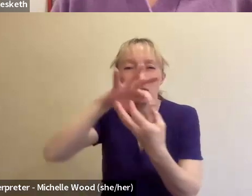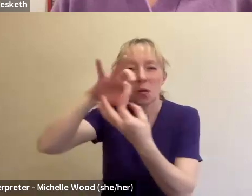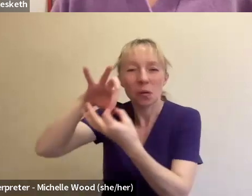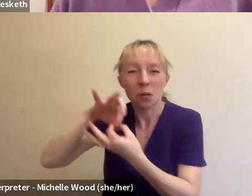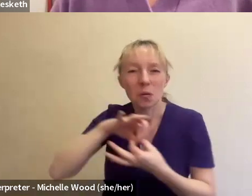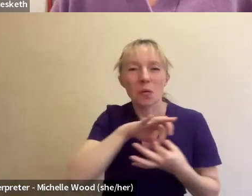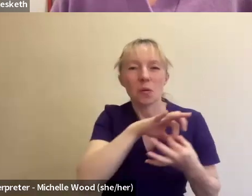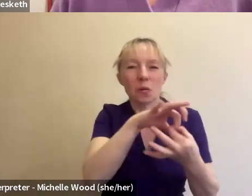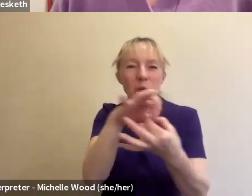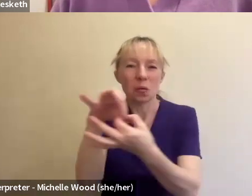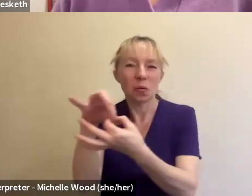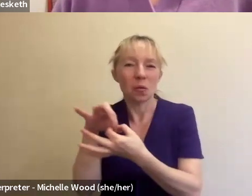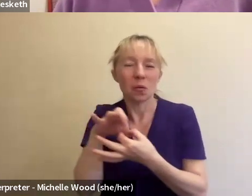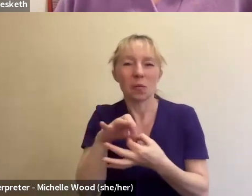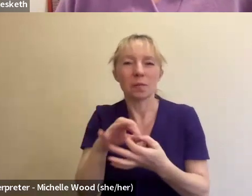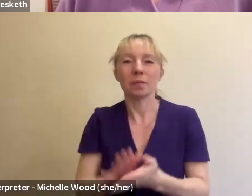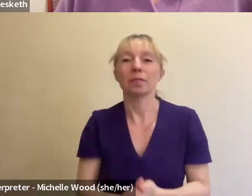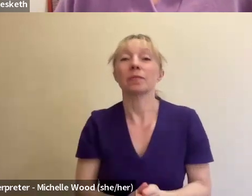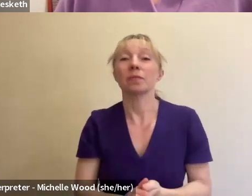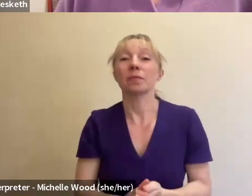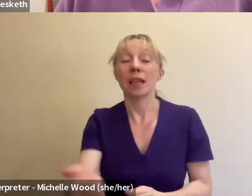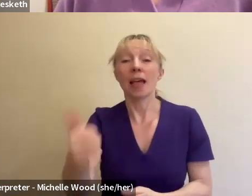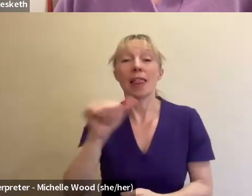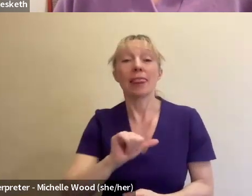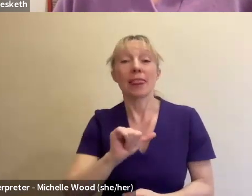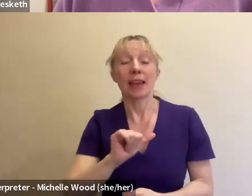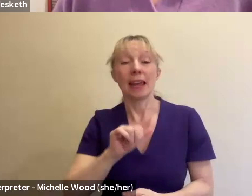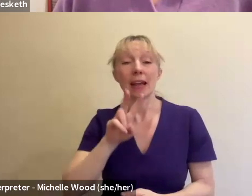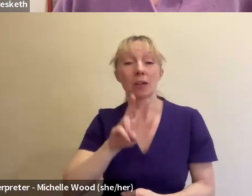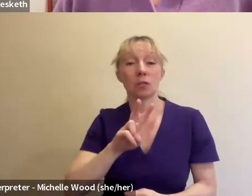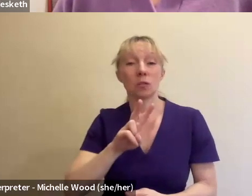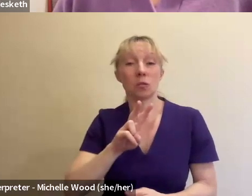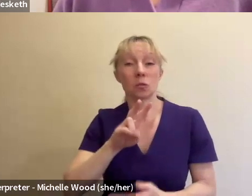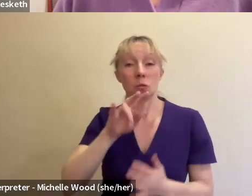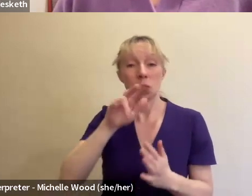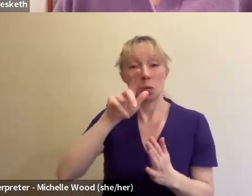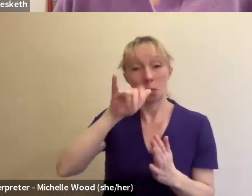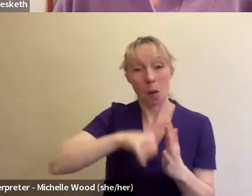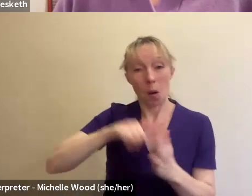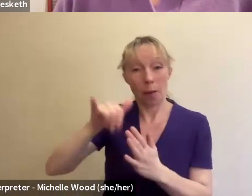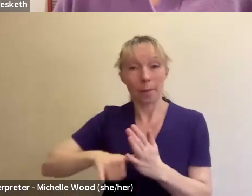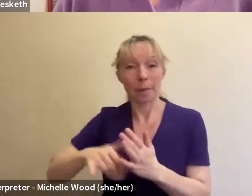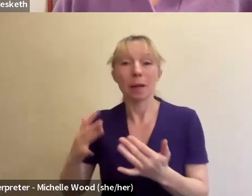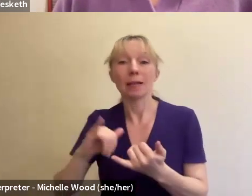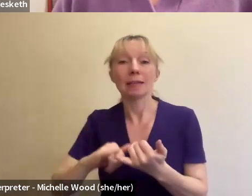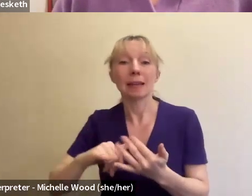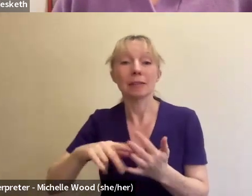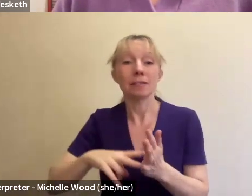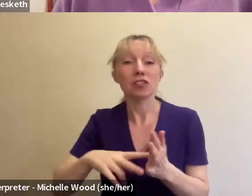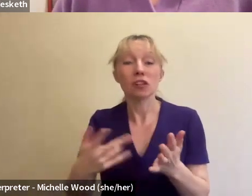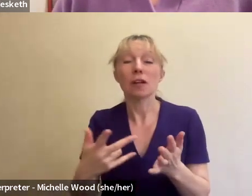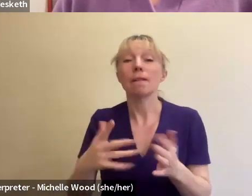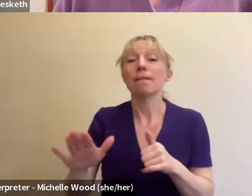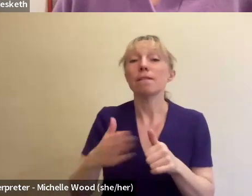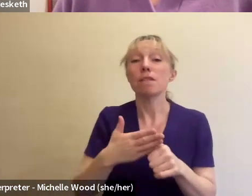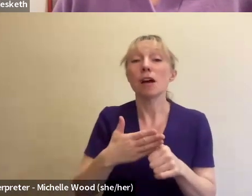The next two poems are by the Tamil poet Satyajyothi. The first one is Water.